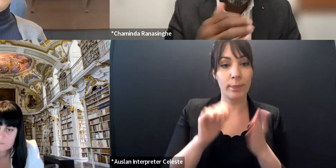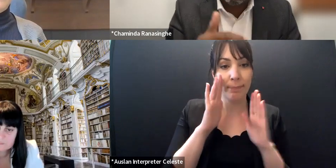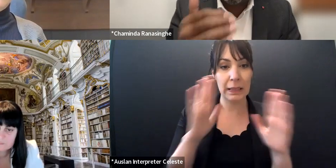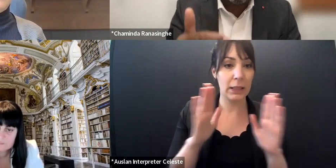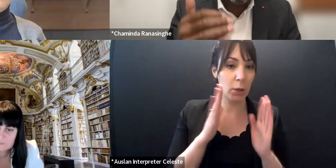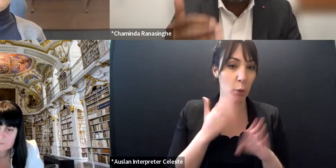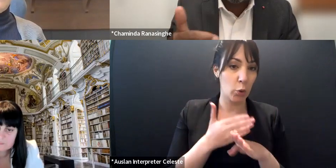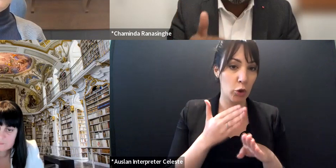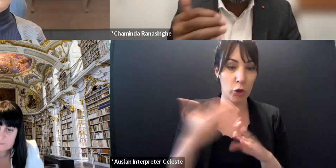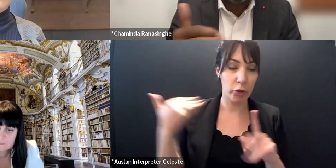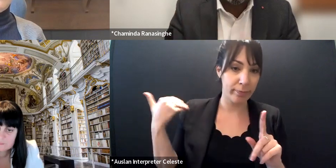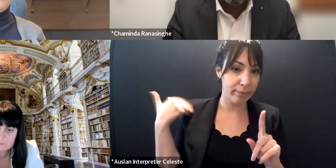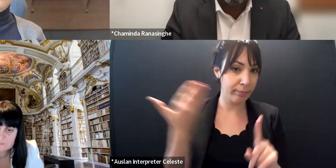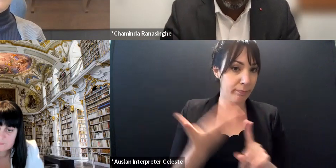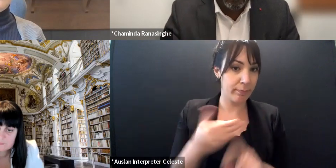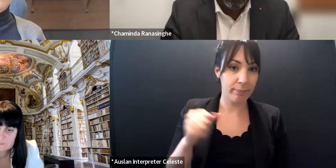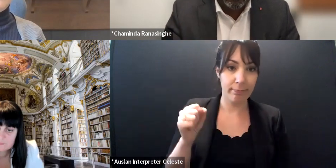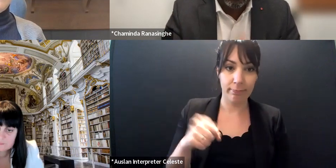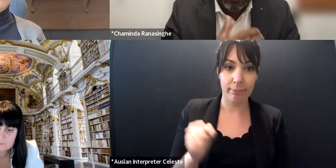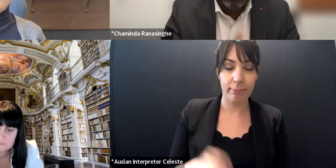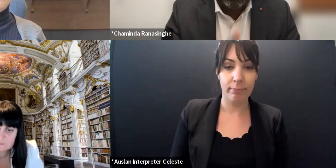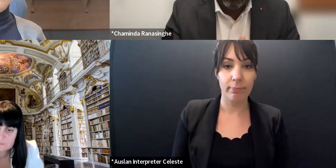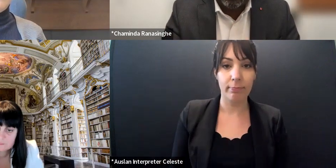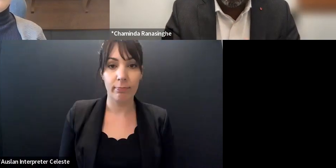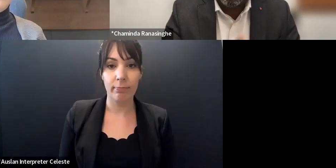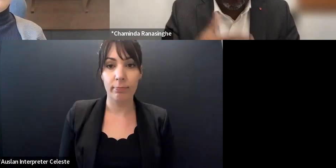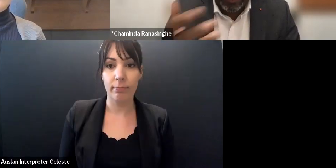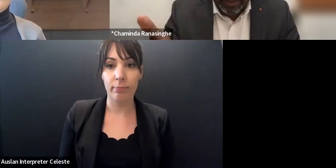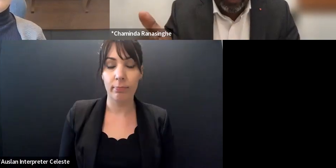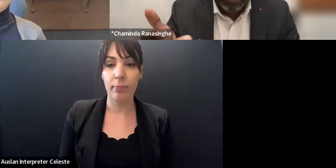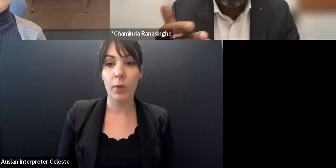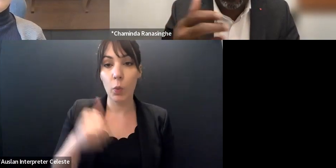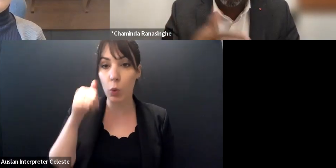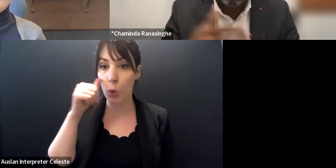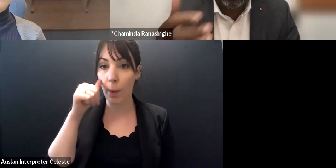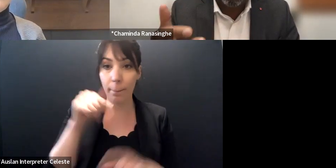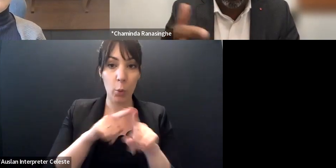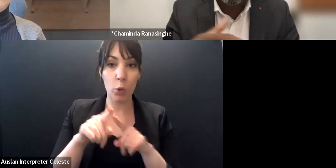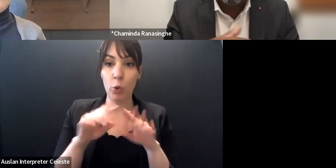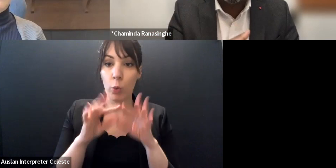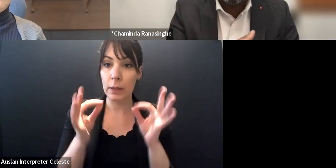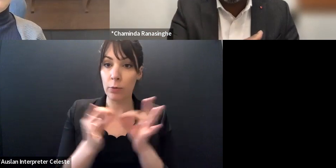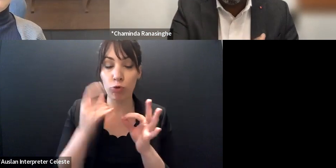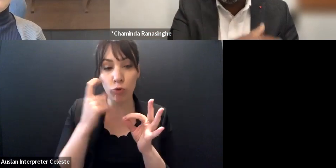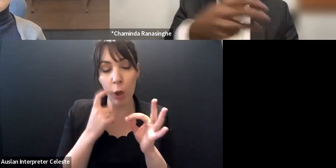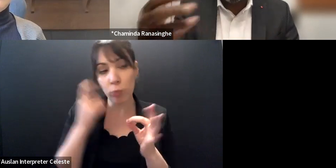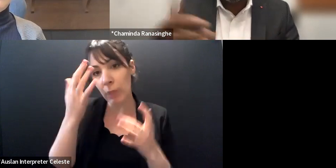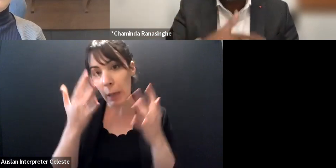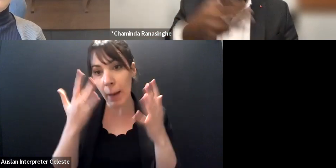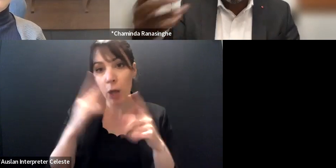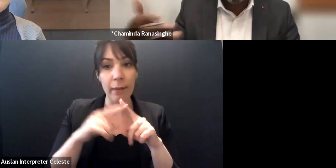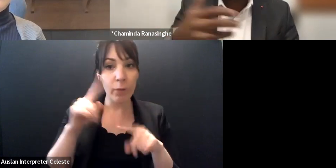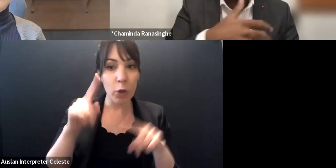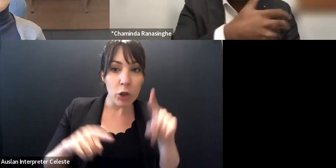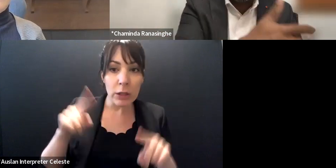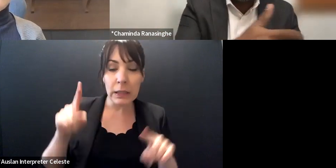But it's, as we keep saying, it's not done. So considering that most organizations are thinking about diverse student cohorts, and as we said earlier,